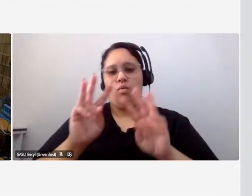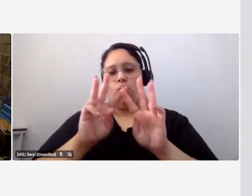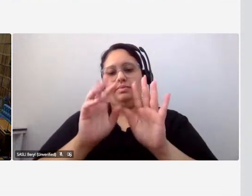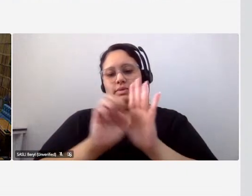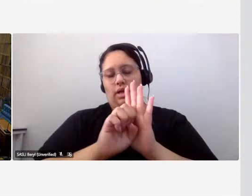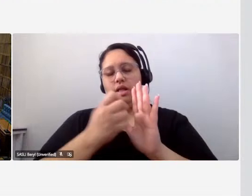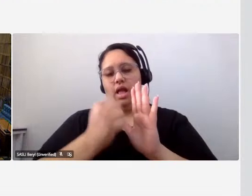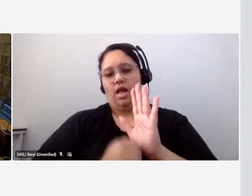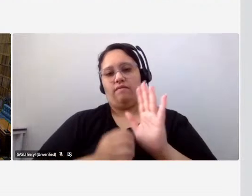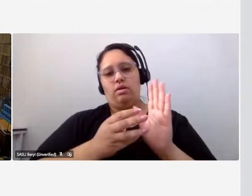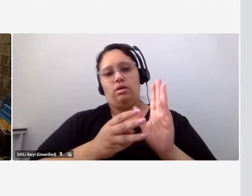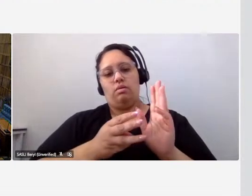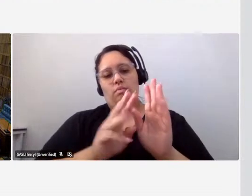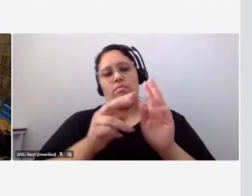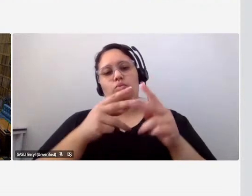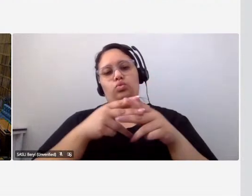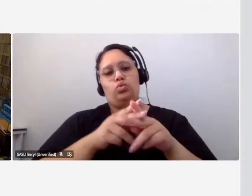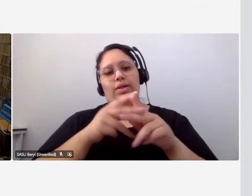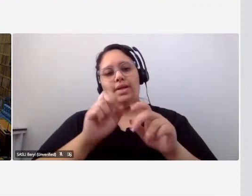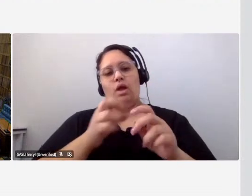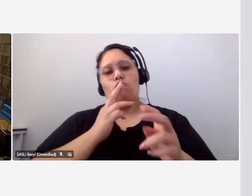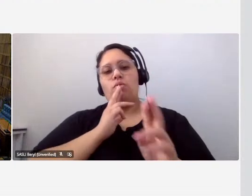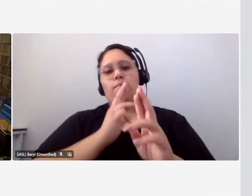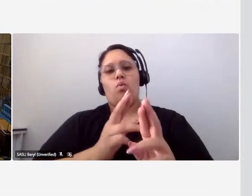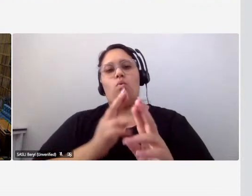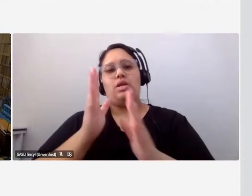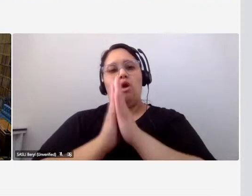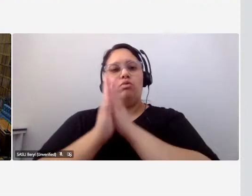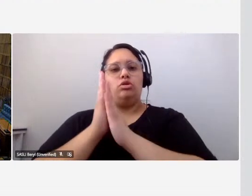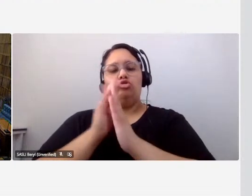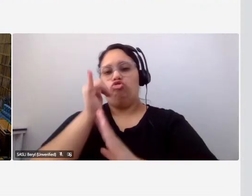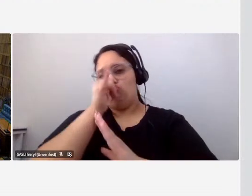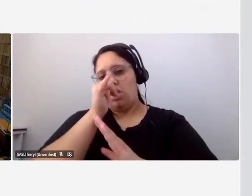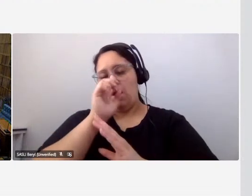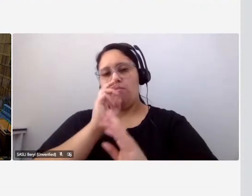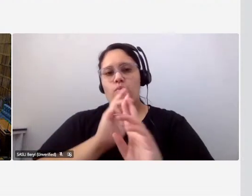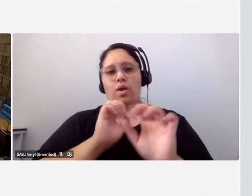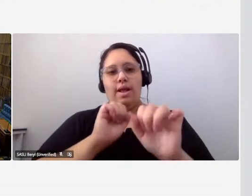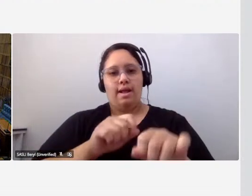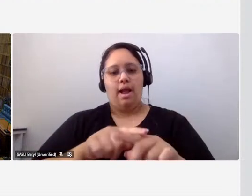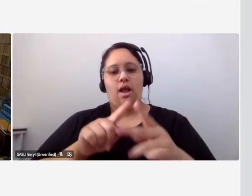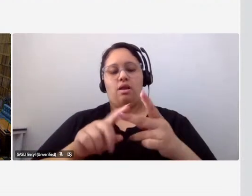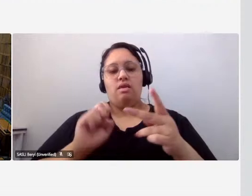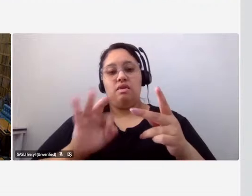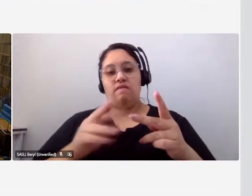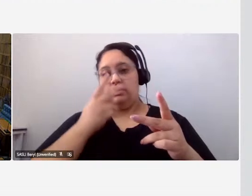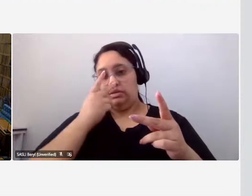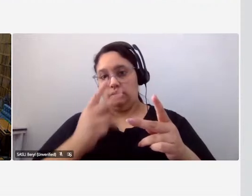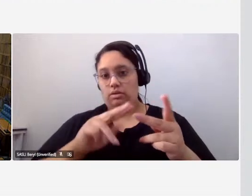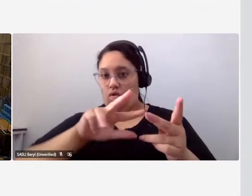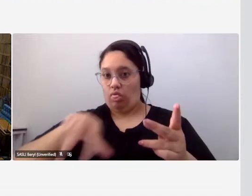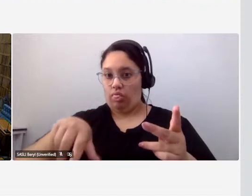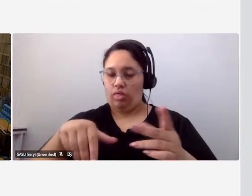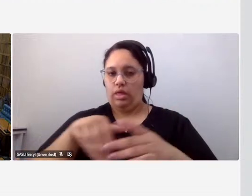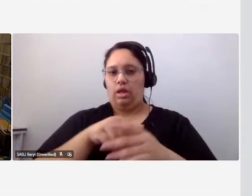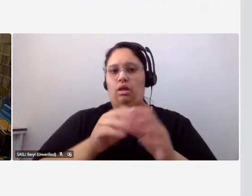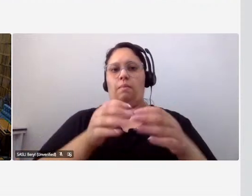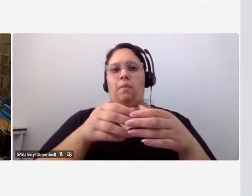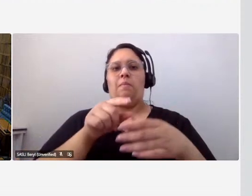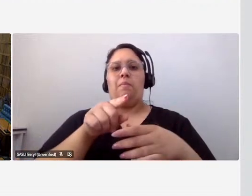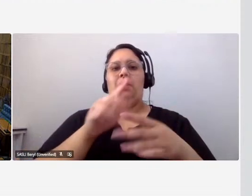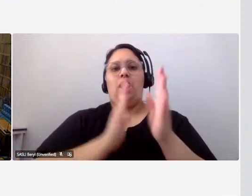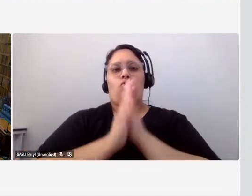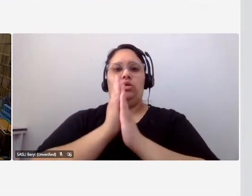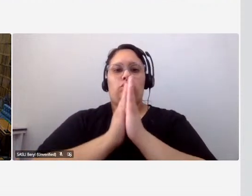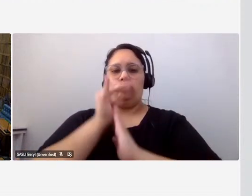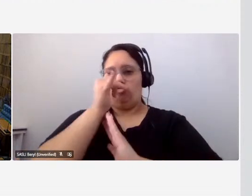mechanism to report heritage crime. Willful neglect can fall within that category of